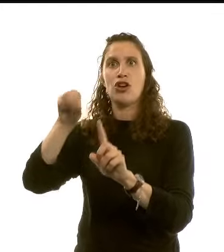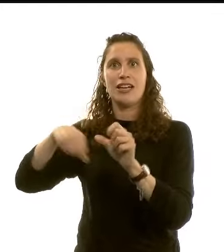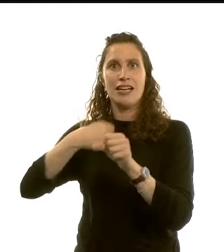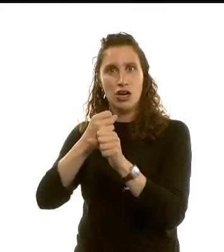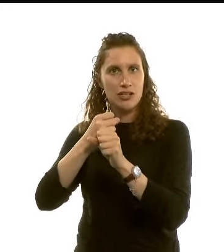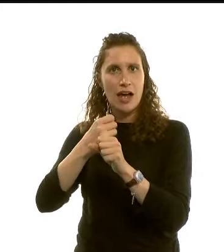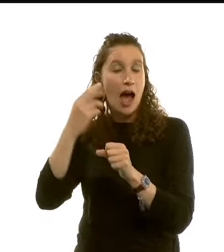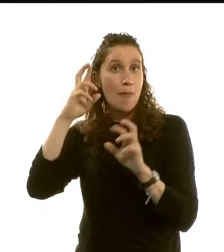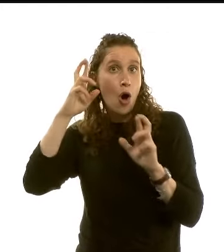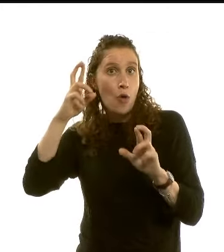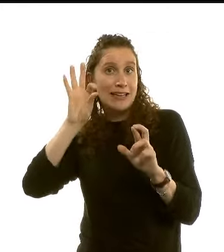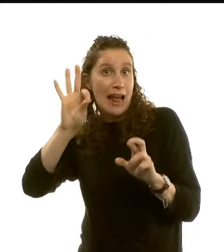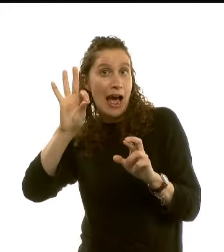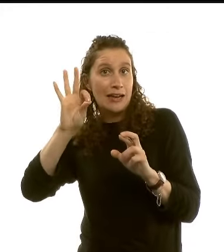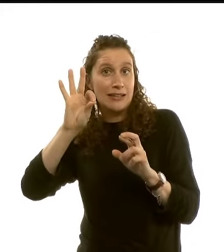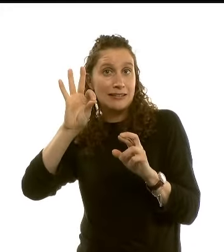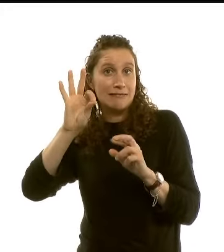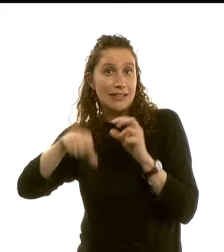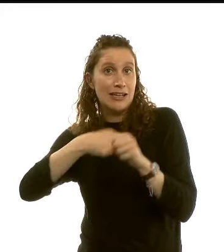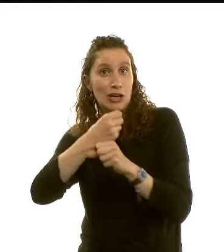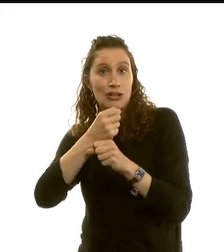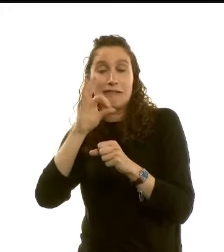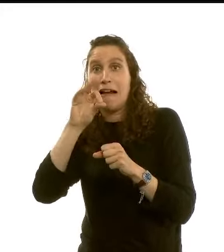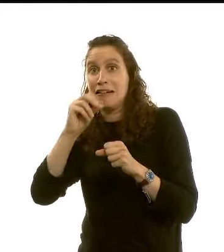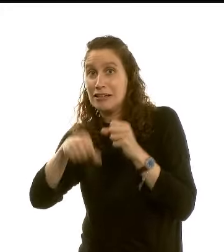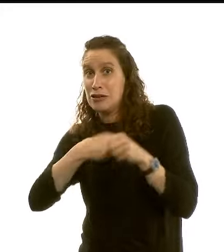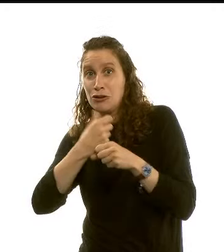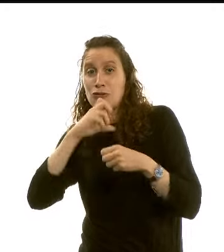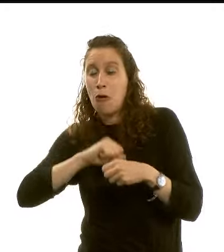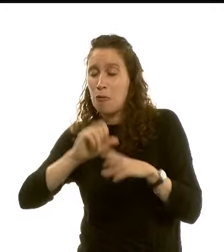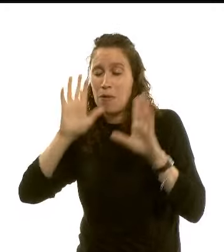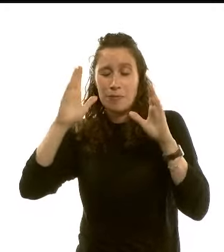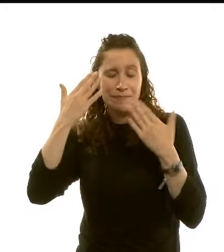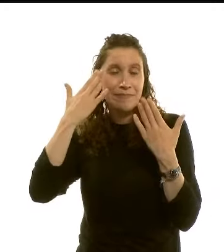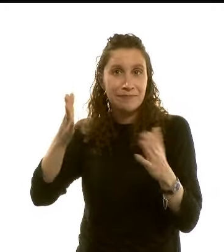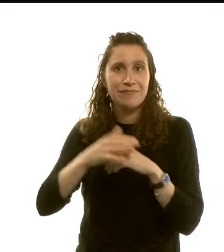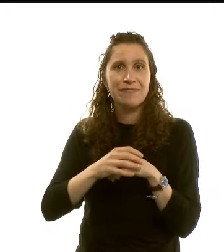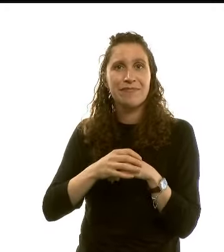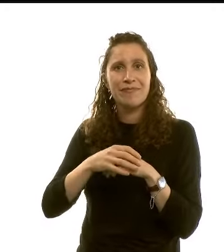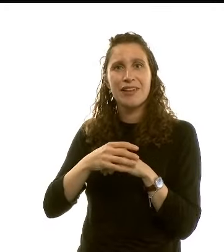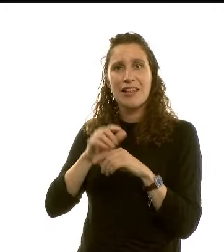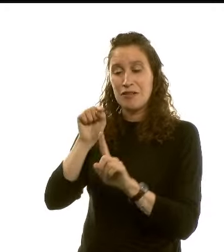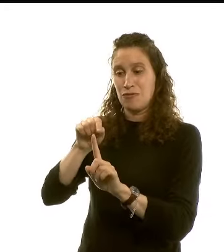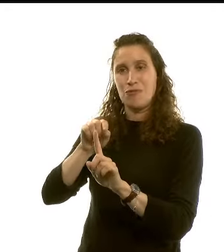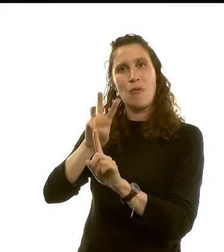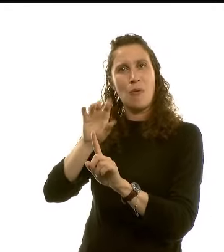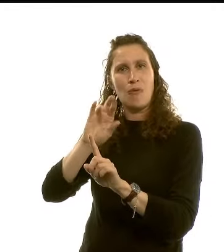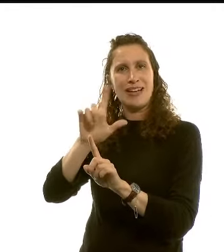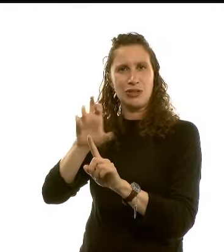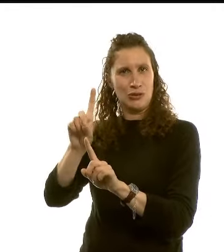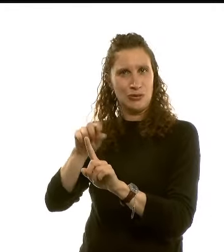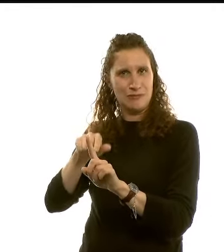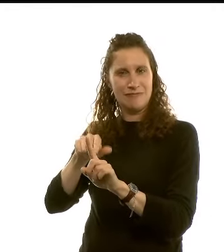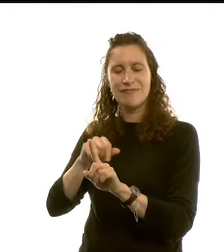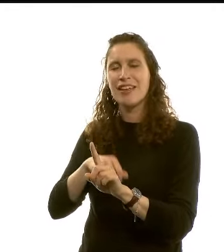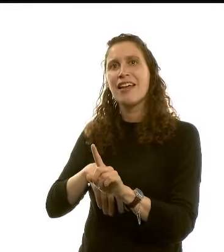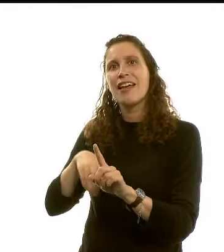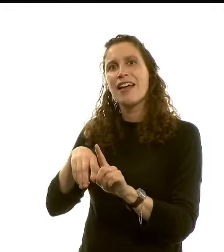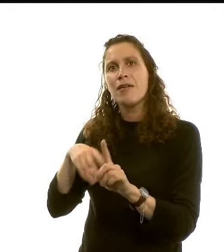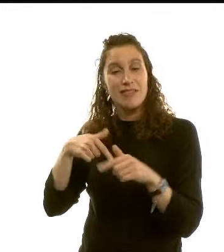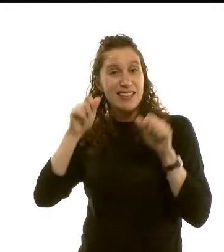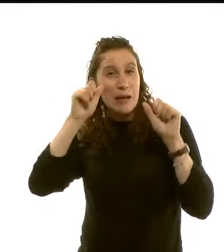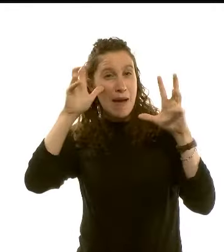old. That'd be great. That would be great. Well, welcome back, Magisto, and just congratulations. This is incredible. I'm pretty sure you've made